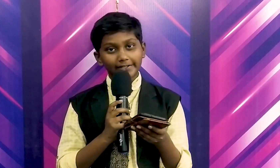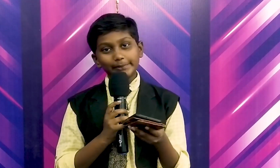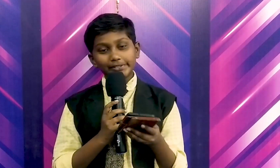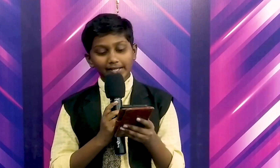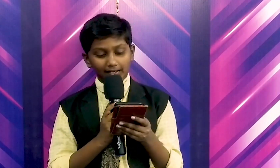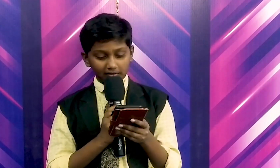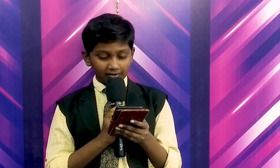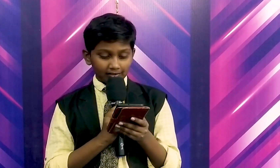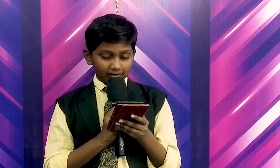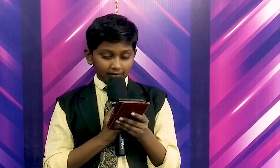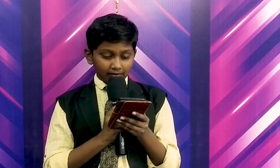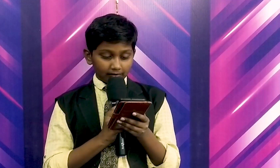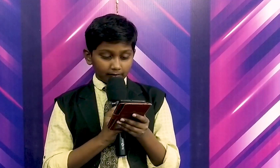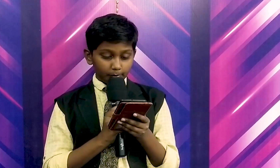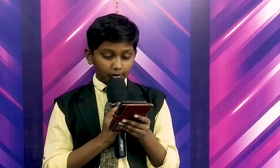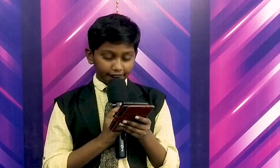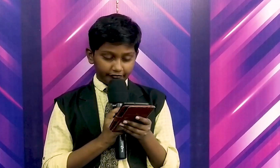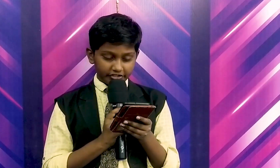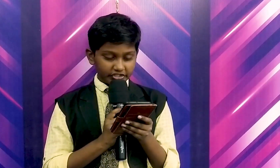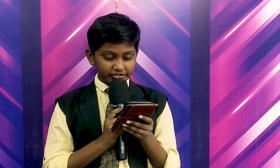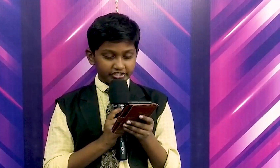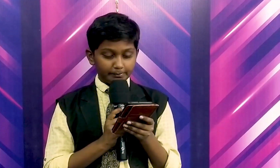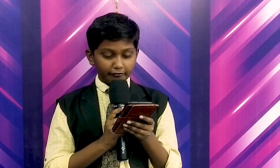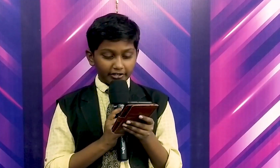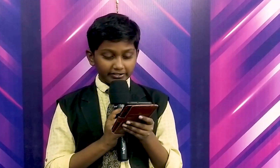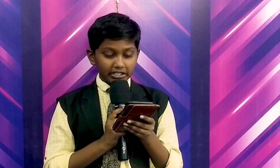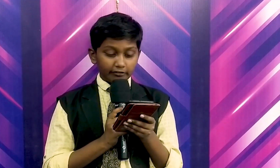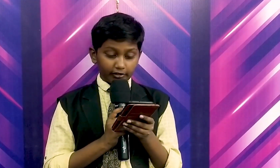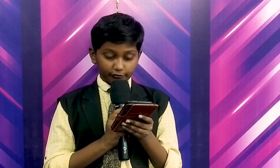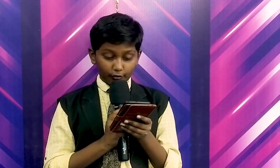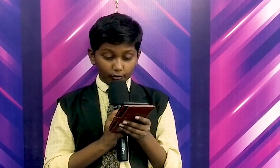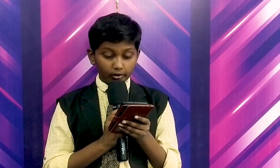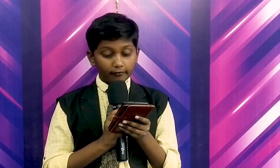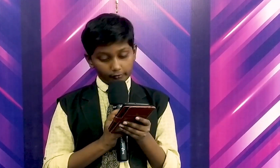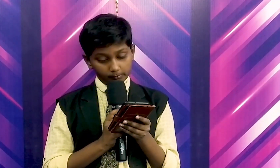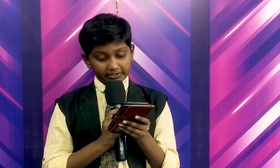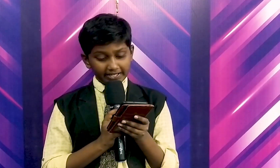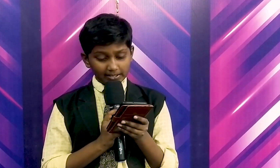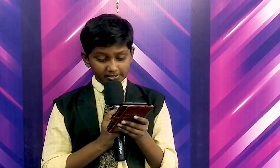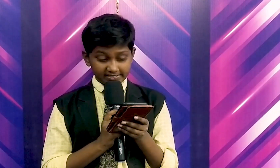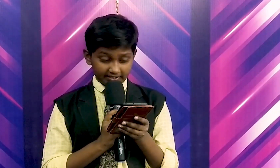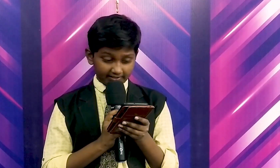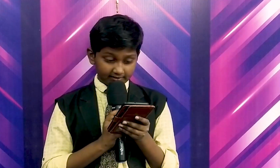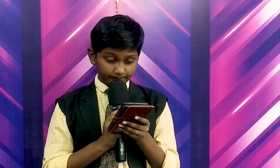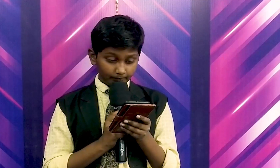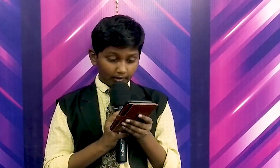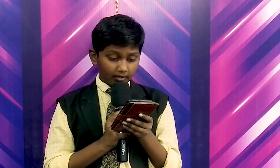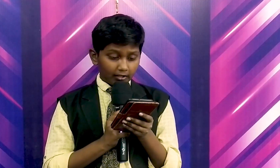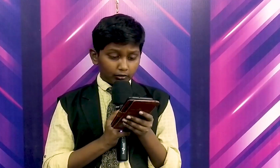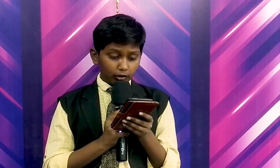you out, hallelujah. Book of Ephesians chapter 1 verse 4 from TLB